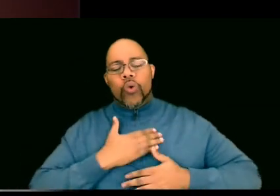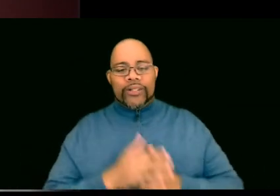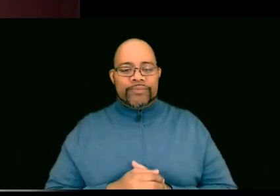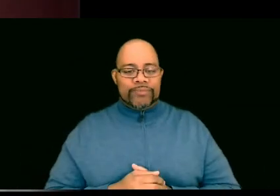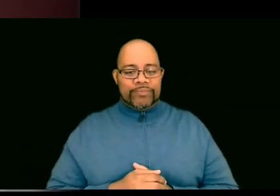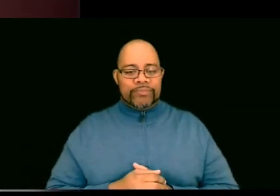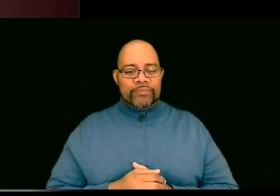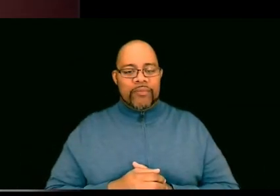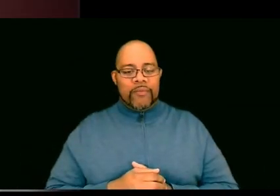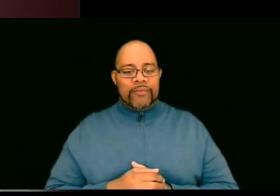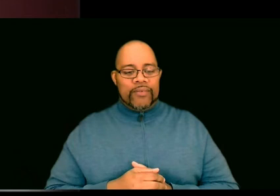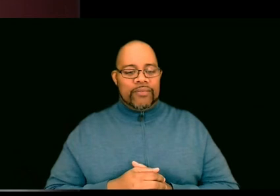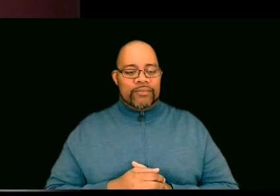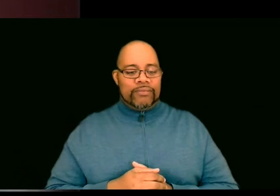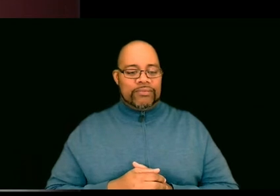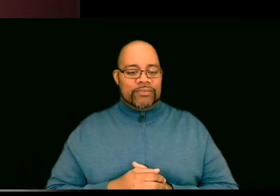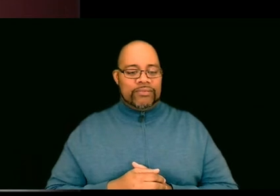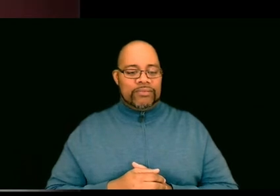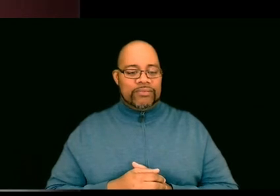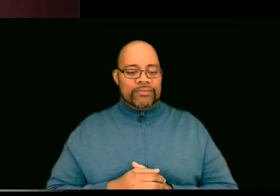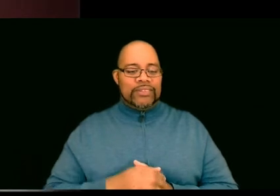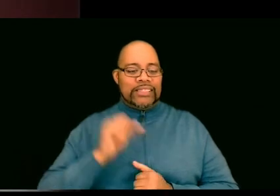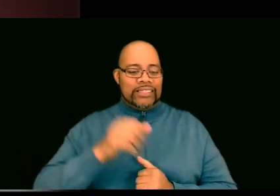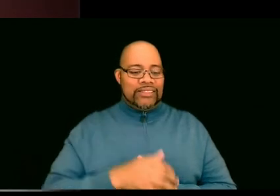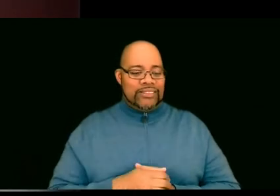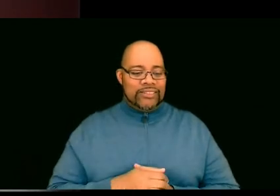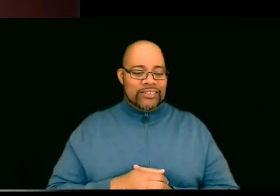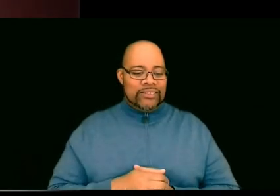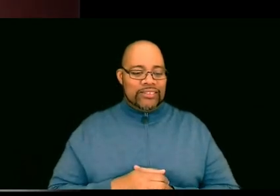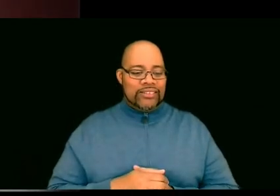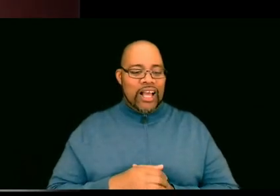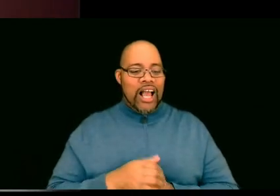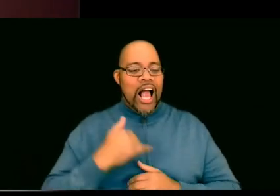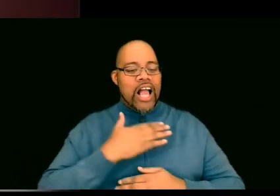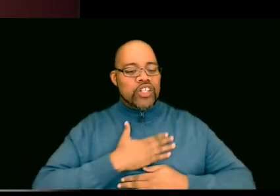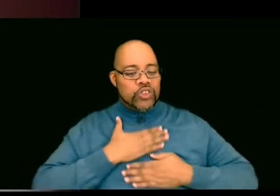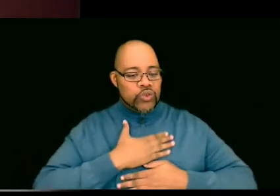enjoyed, you know, my, I enjoyed it. And